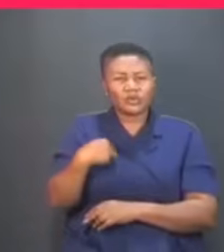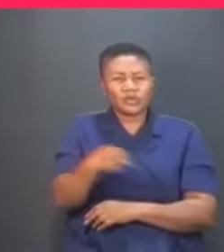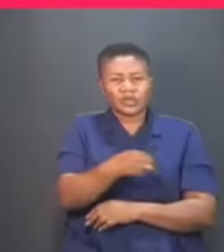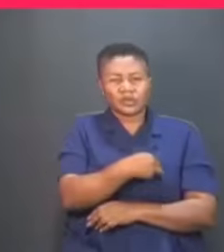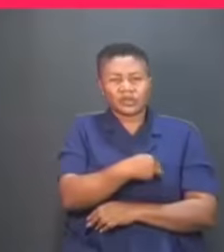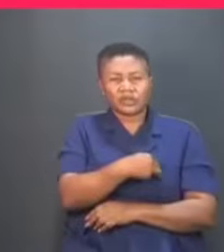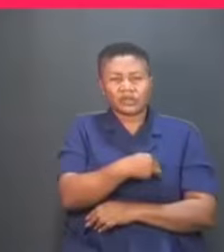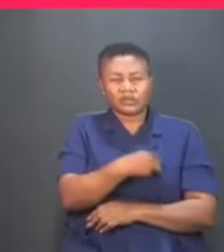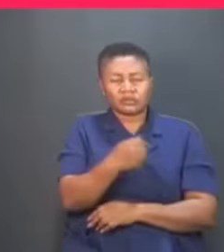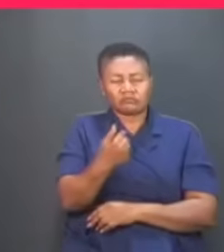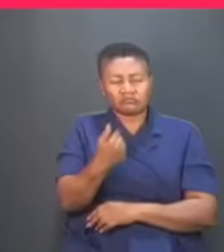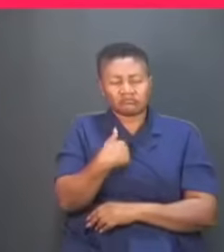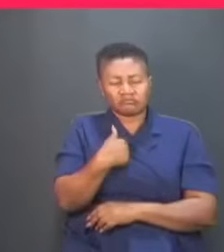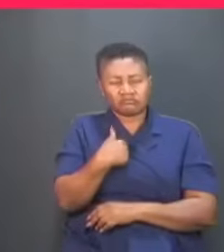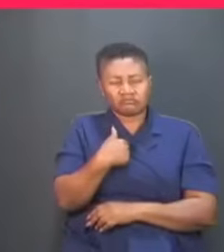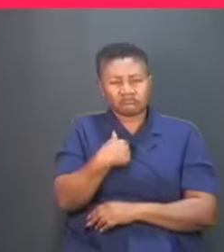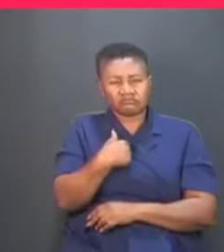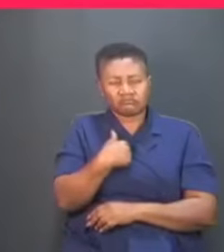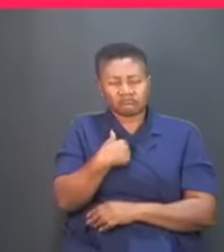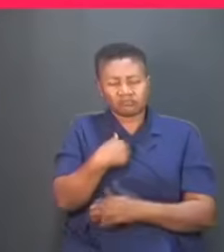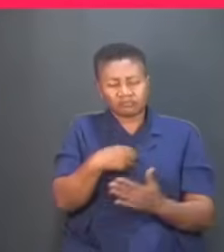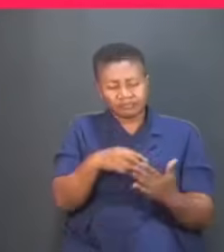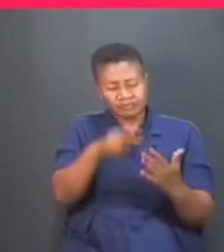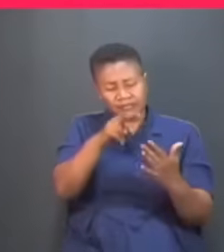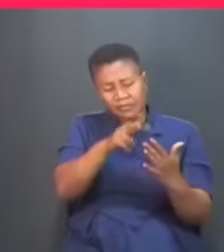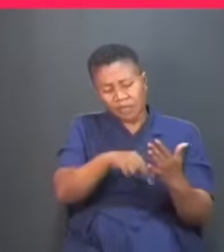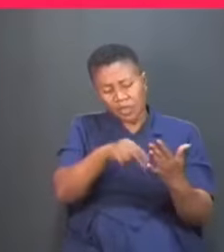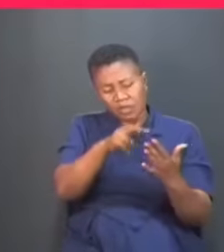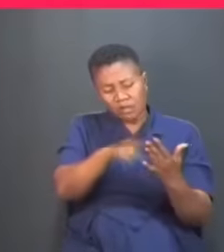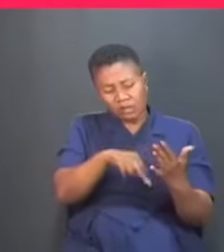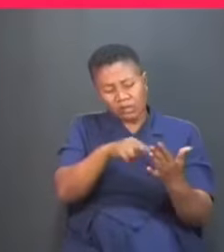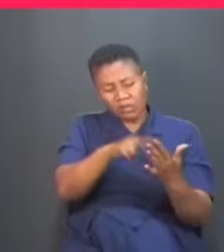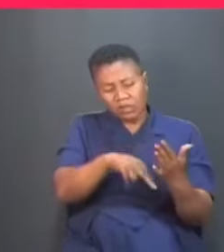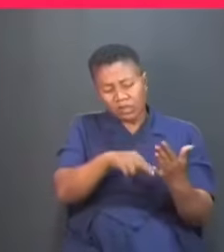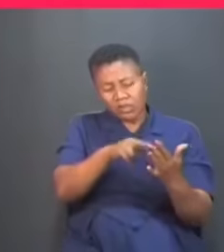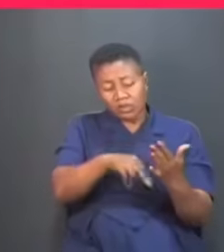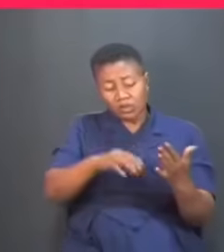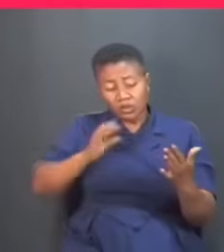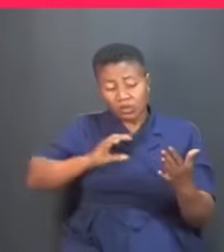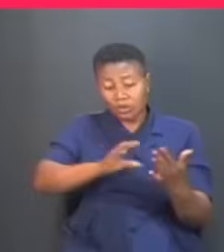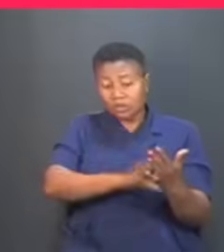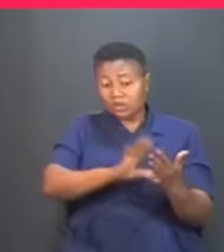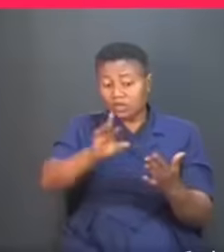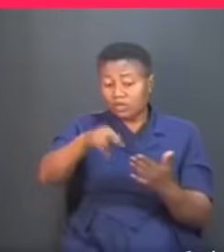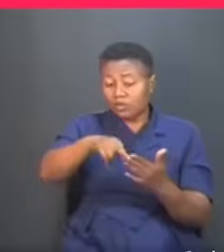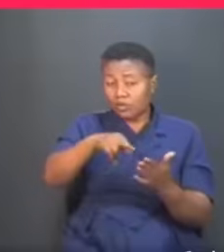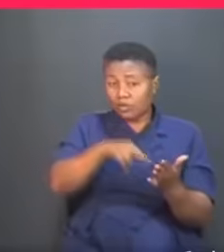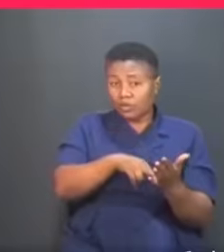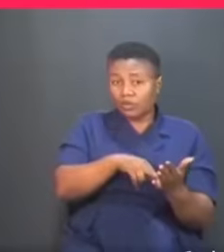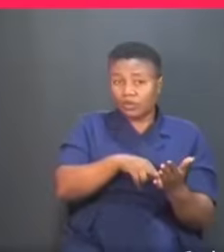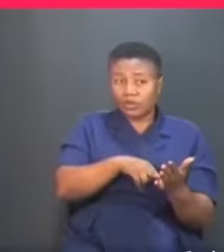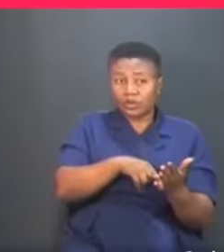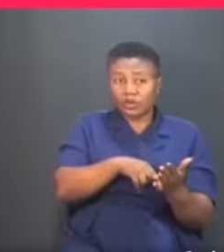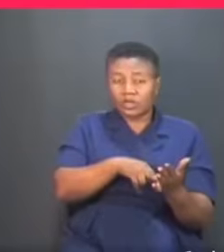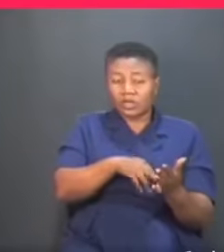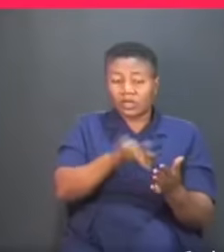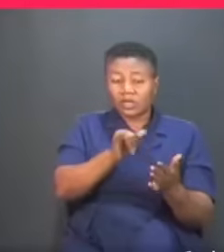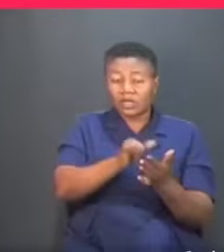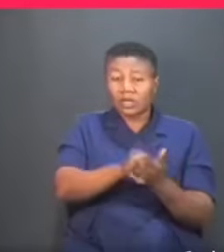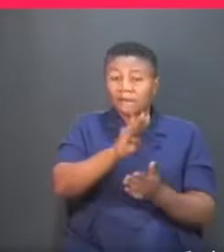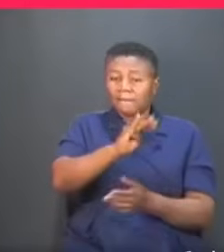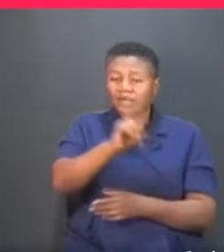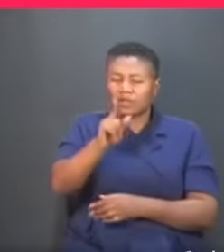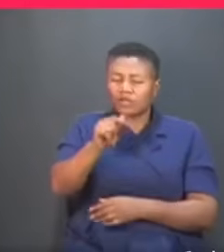have carefully considered the report of the committee and I have formed the view that the bill does not